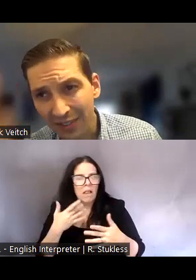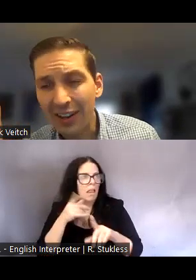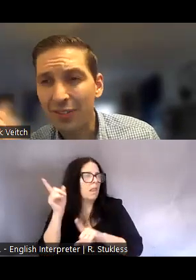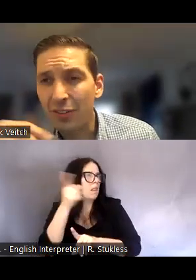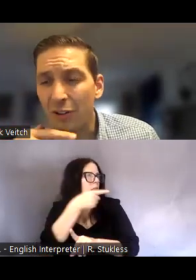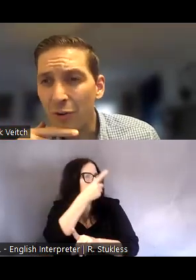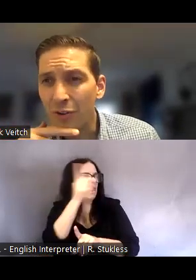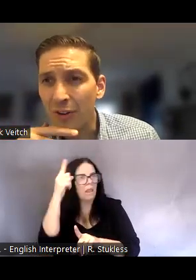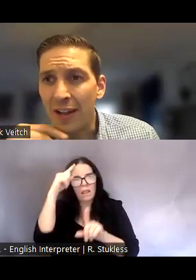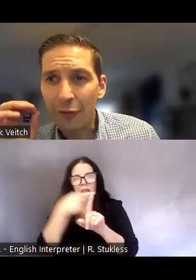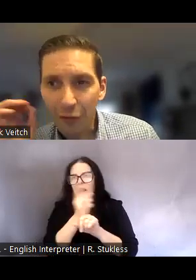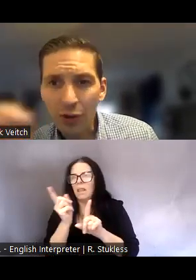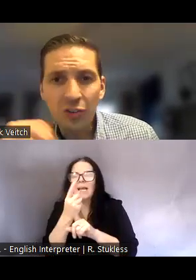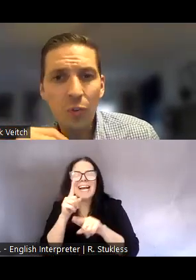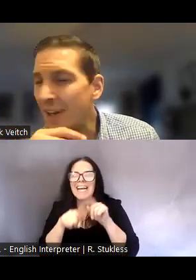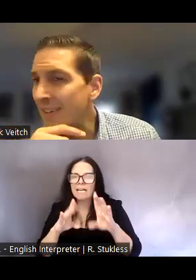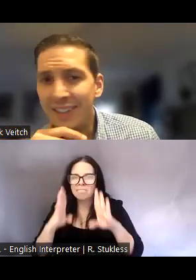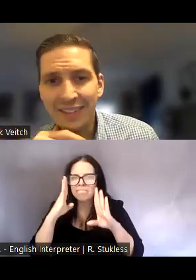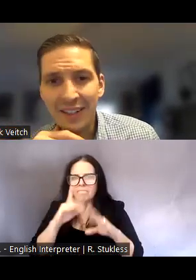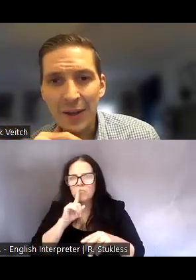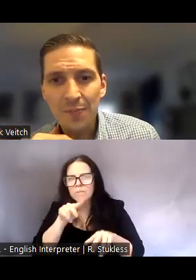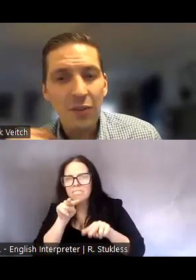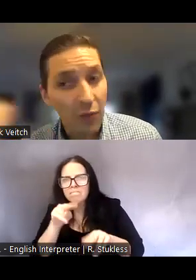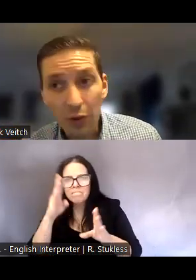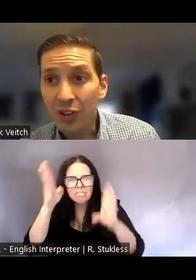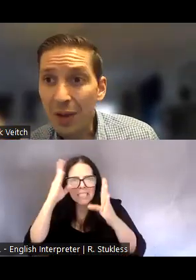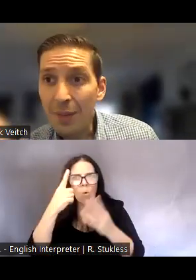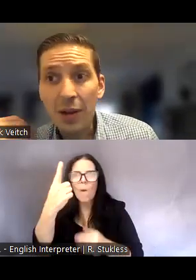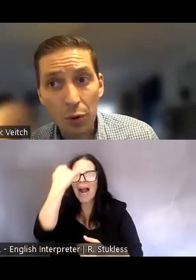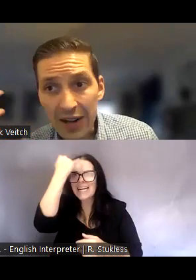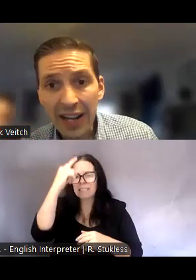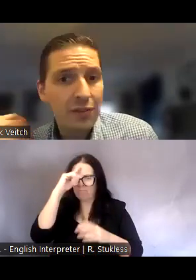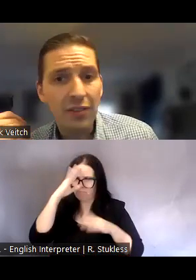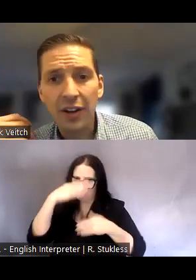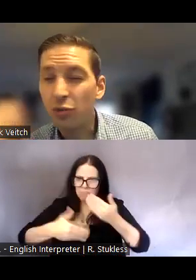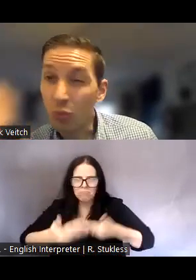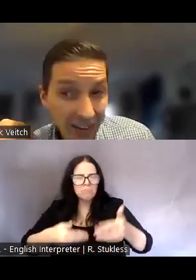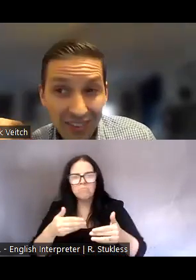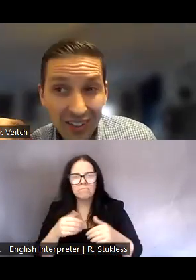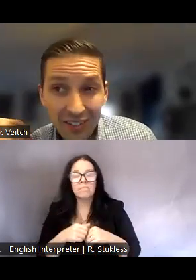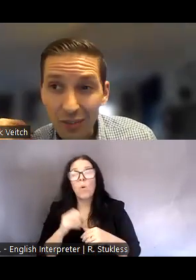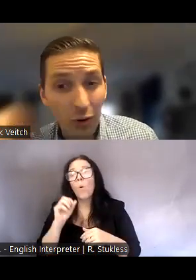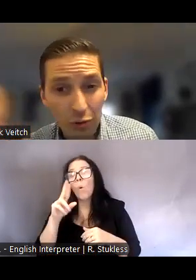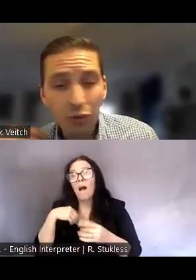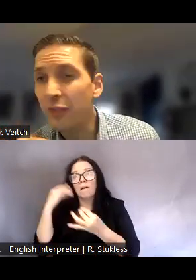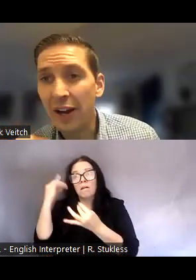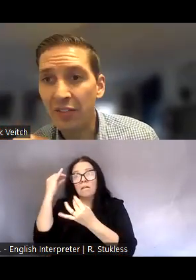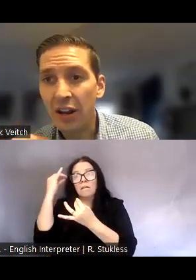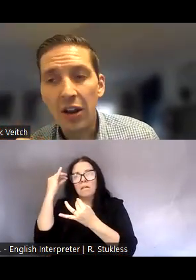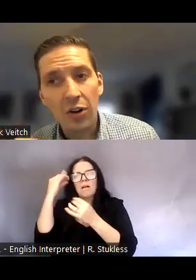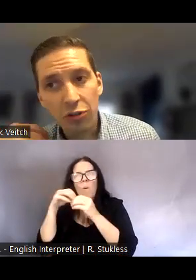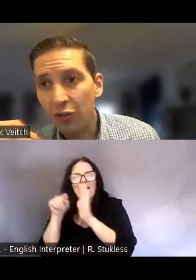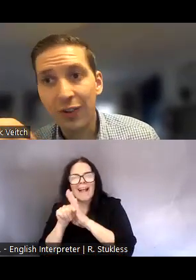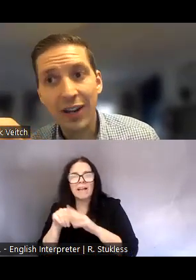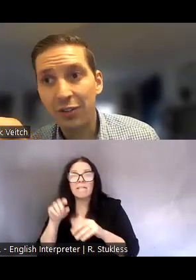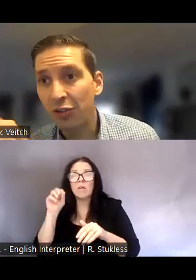wanders or I can't stay close or focused on one idea. Focusing maybe on more negative thoughts, racing or intrusive